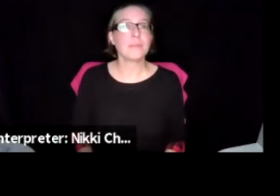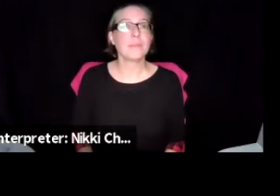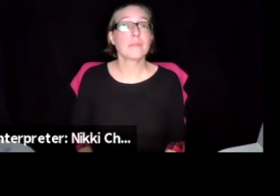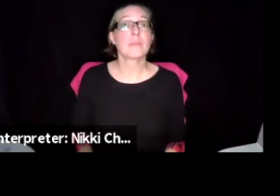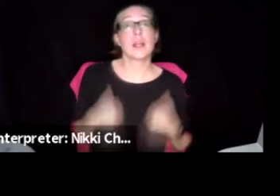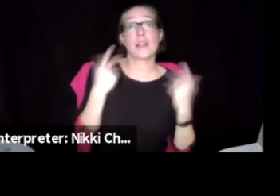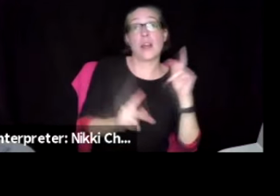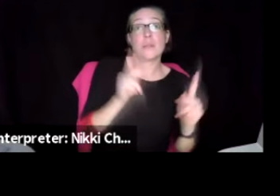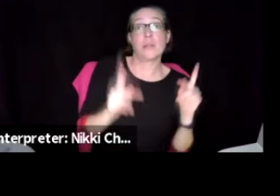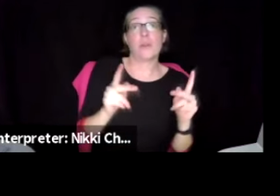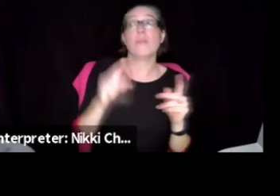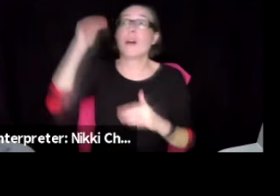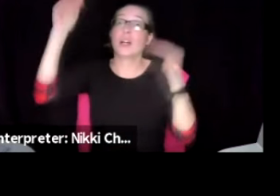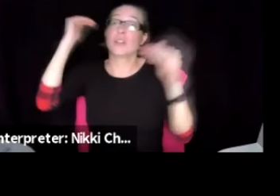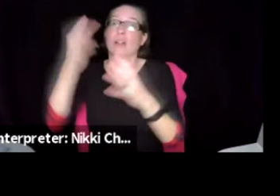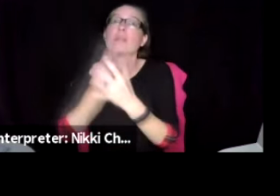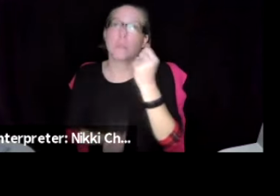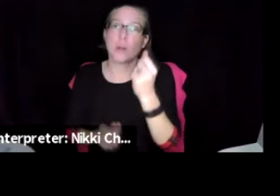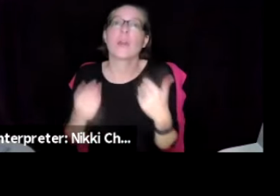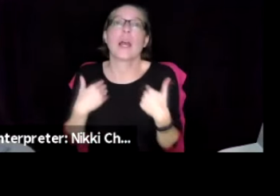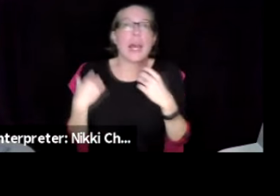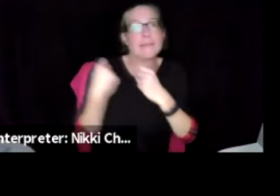both have strengths to contribute.